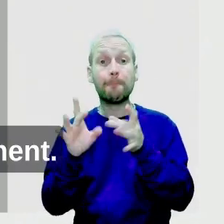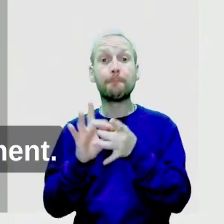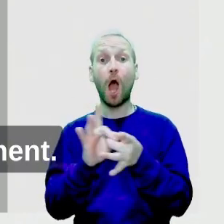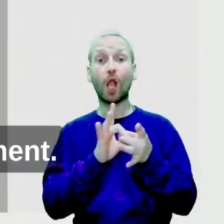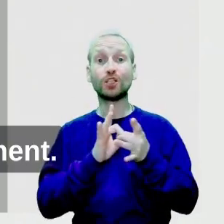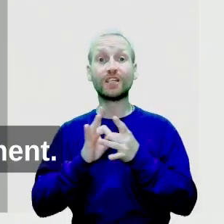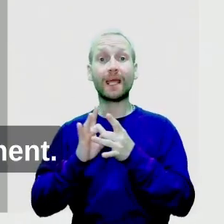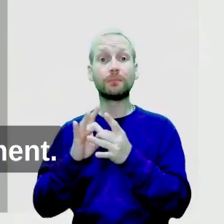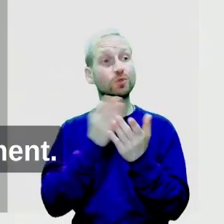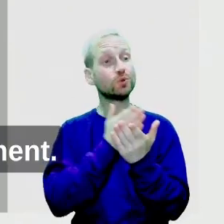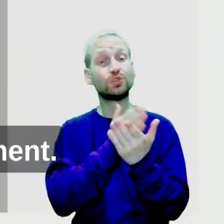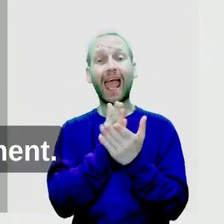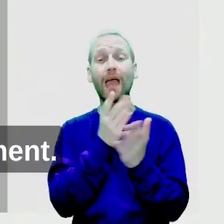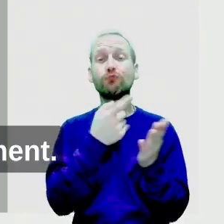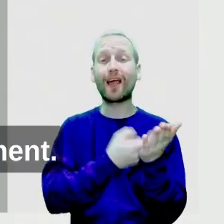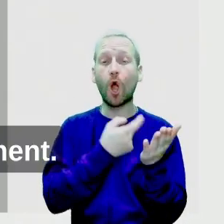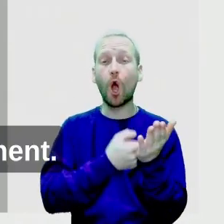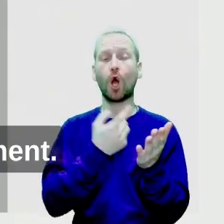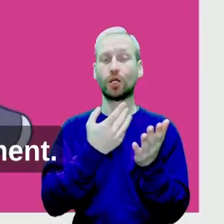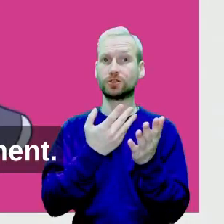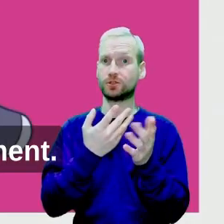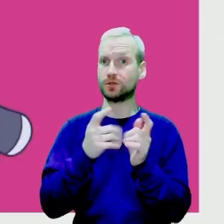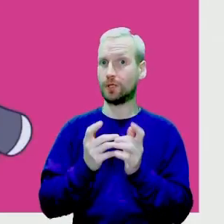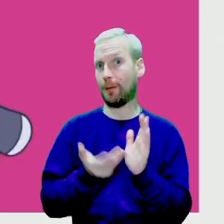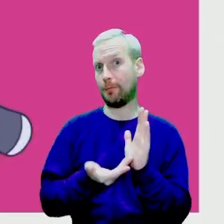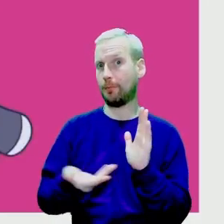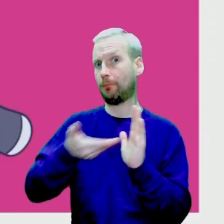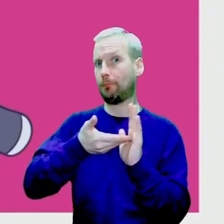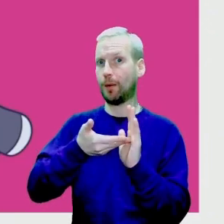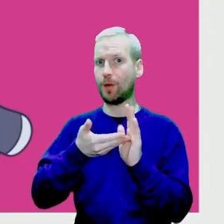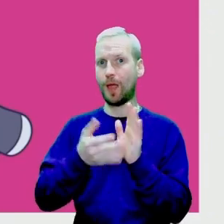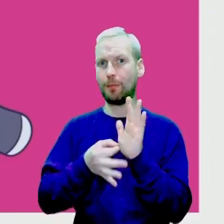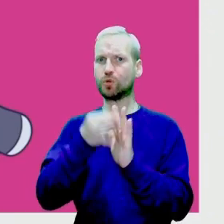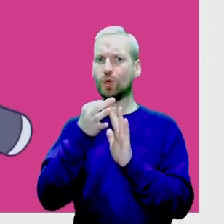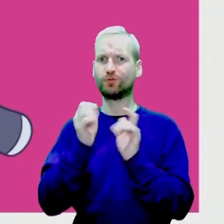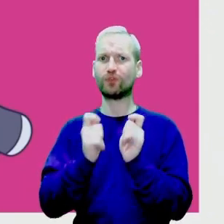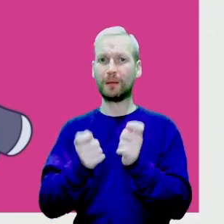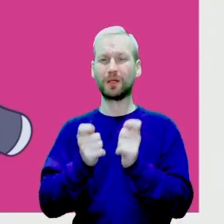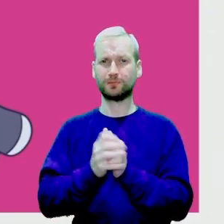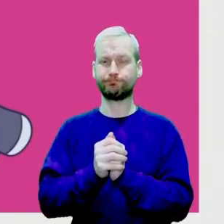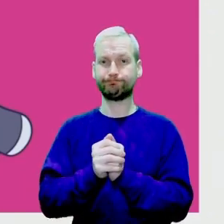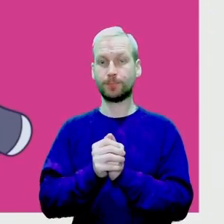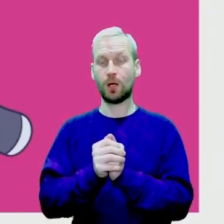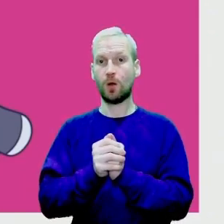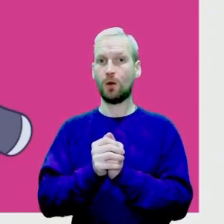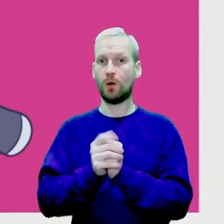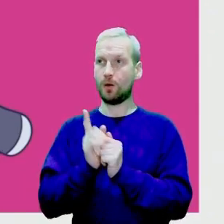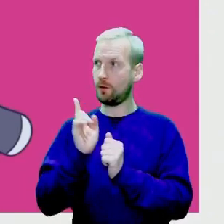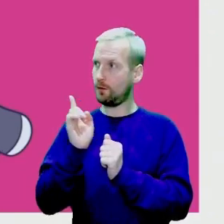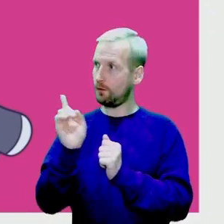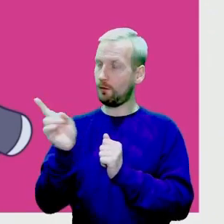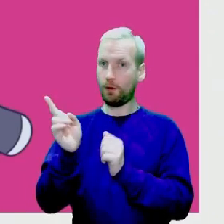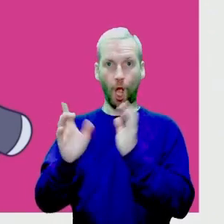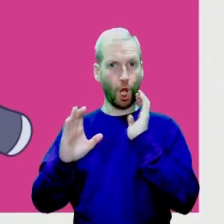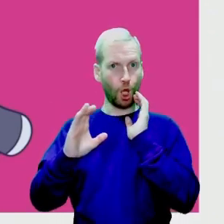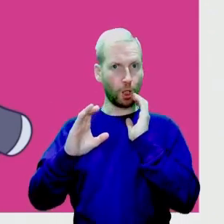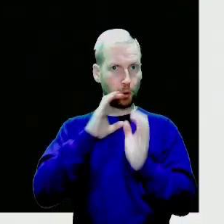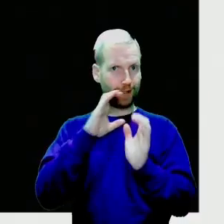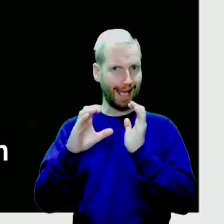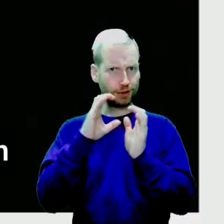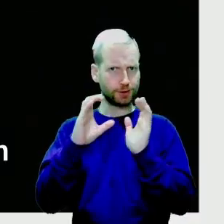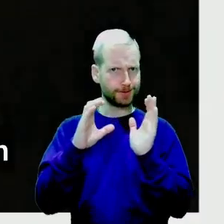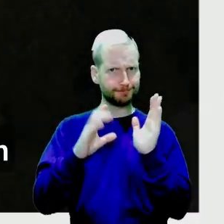share records and therefore enhance treatment. Better communication has been a key thread of what we've been finding